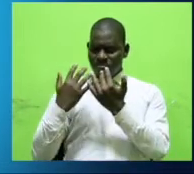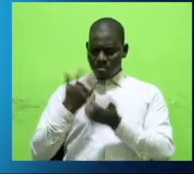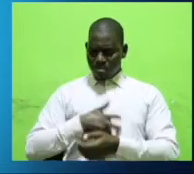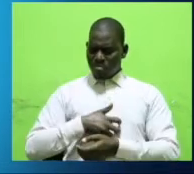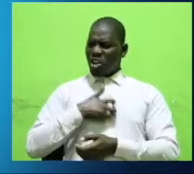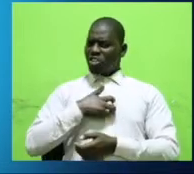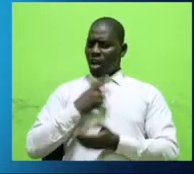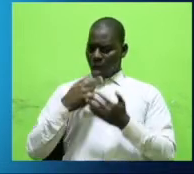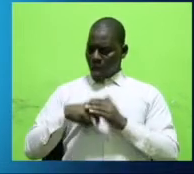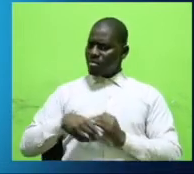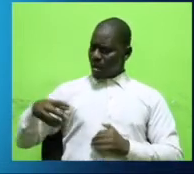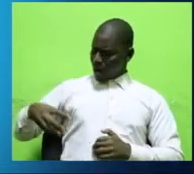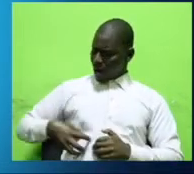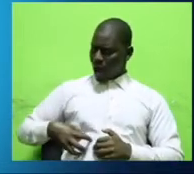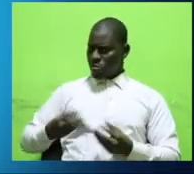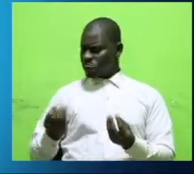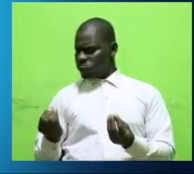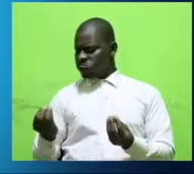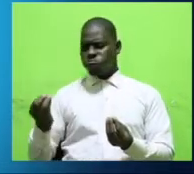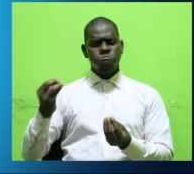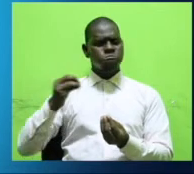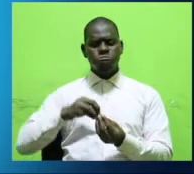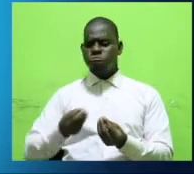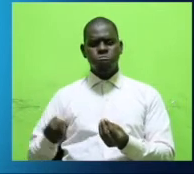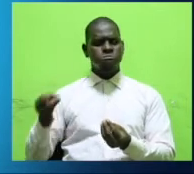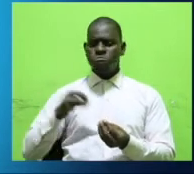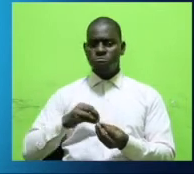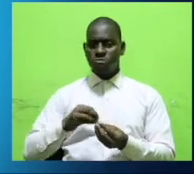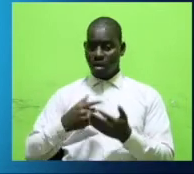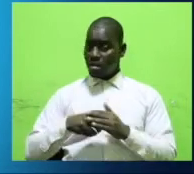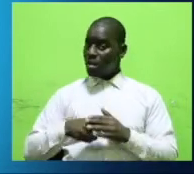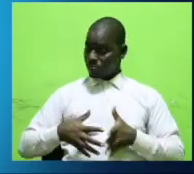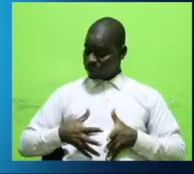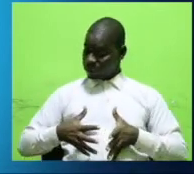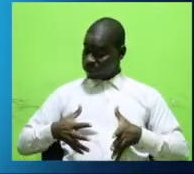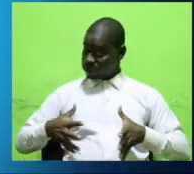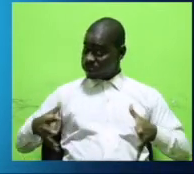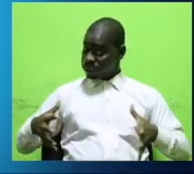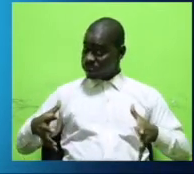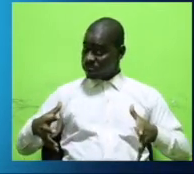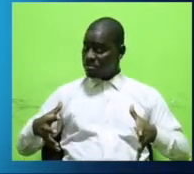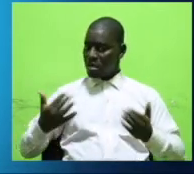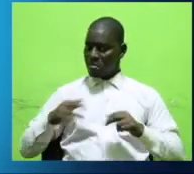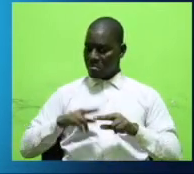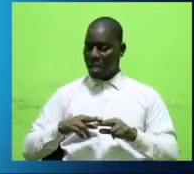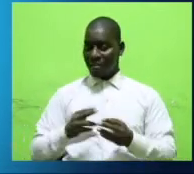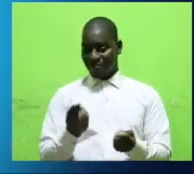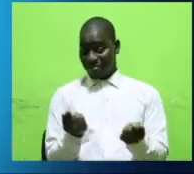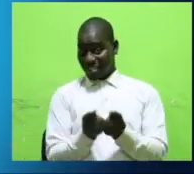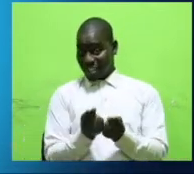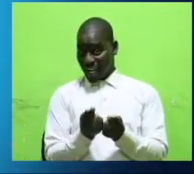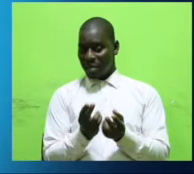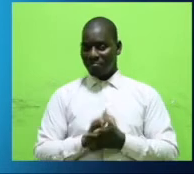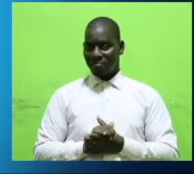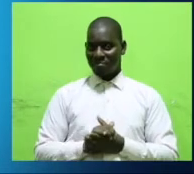Inspiration. The pressure in the lungs is decreased and the air rushes in. The muscles of the diaphragm contract to make it